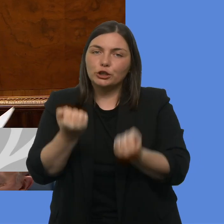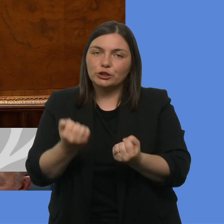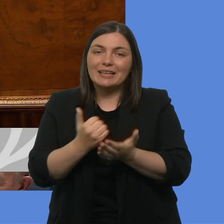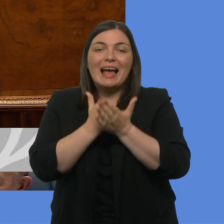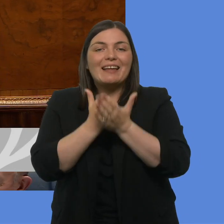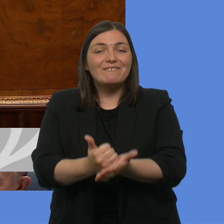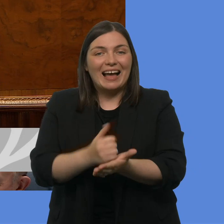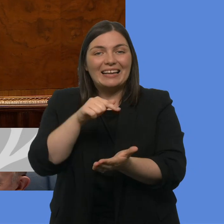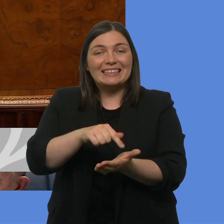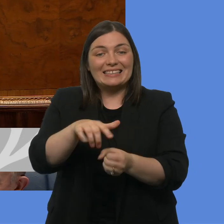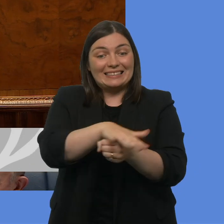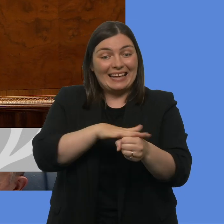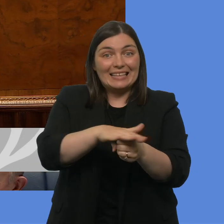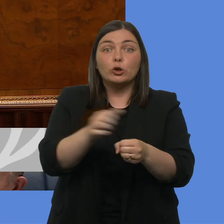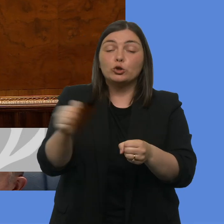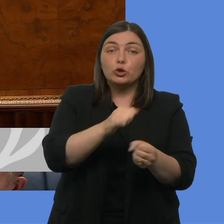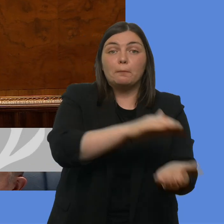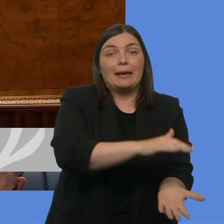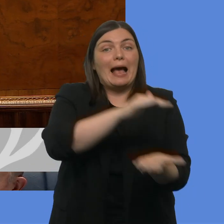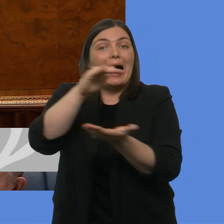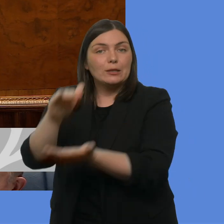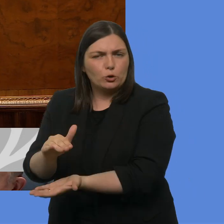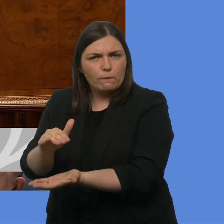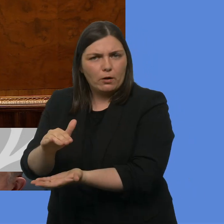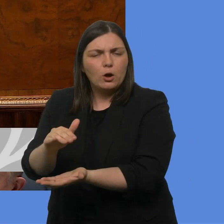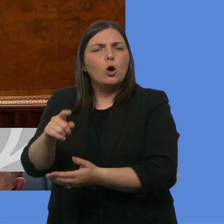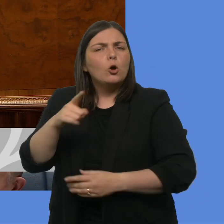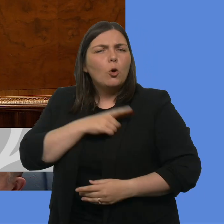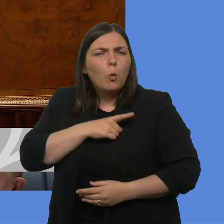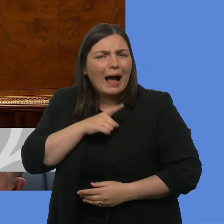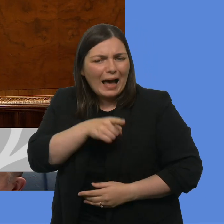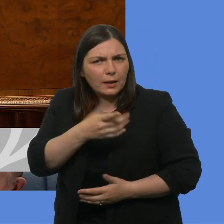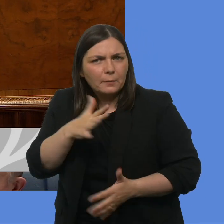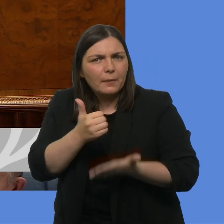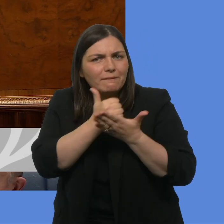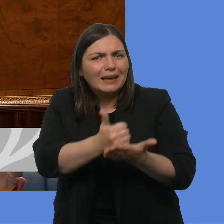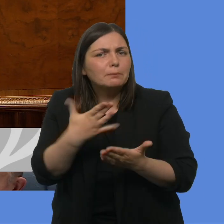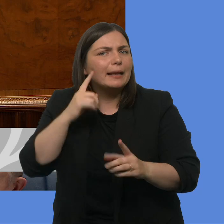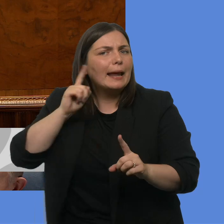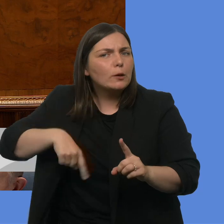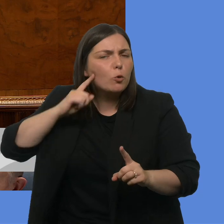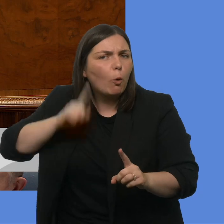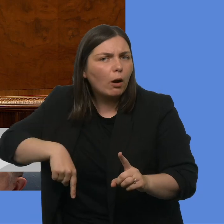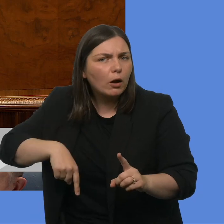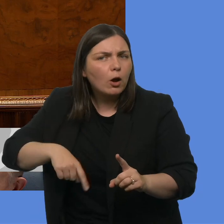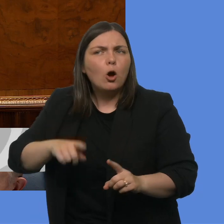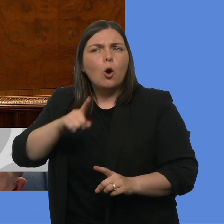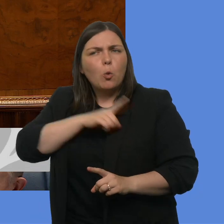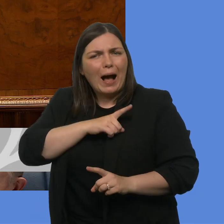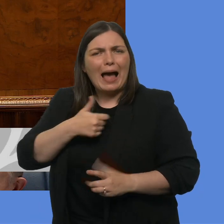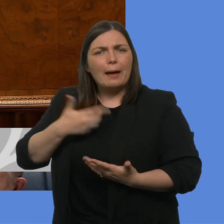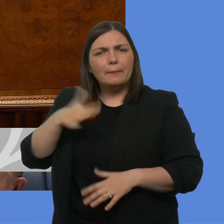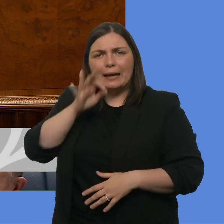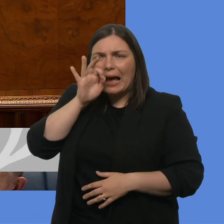then has that advice been ignored, and why on 2 occasions since taking up office have you refused to meet me on